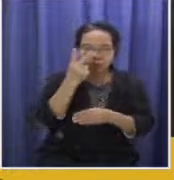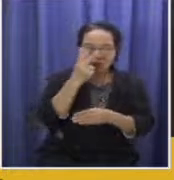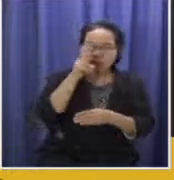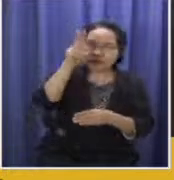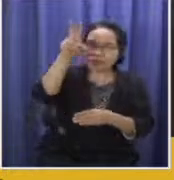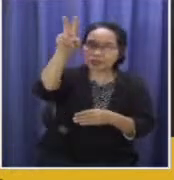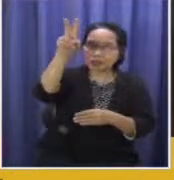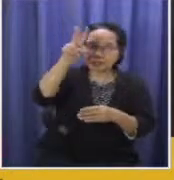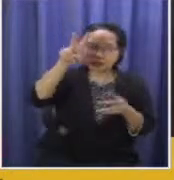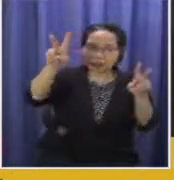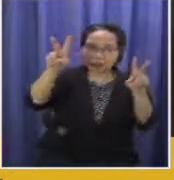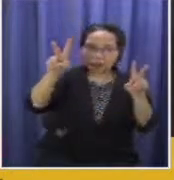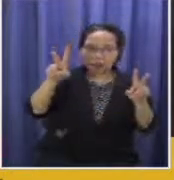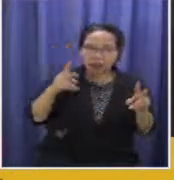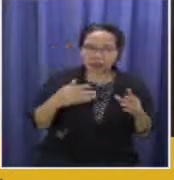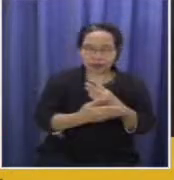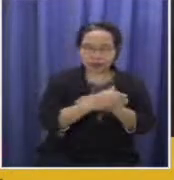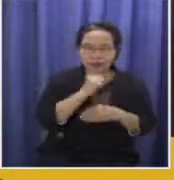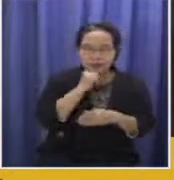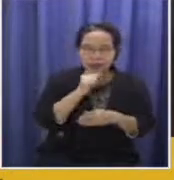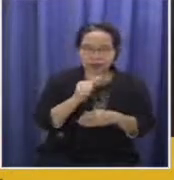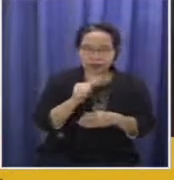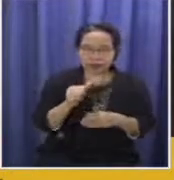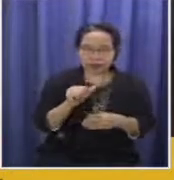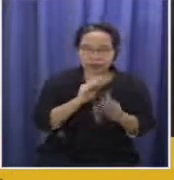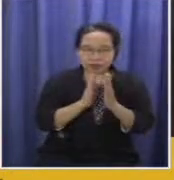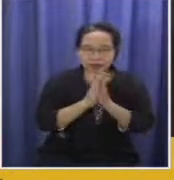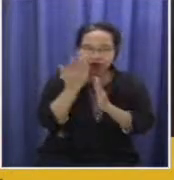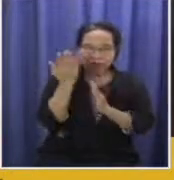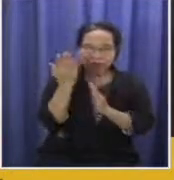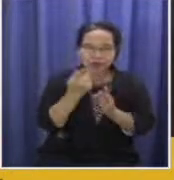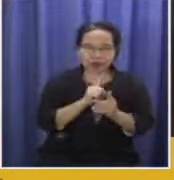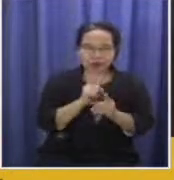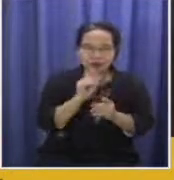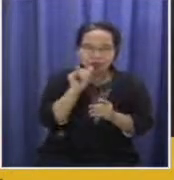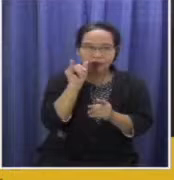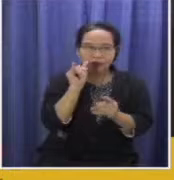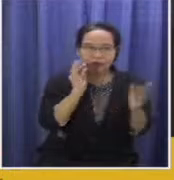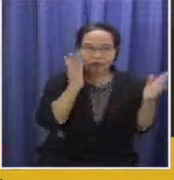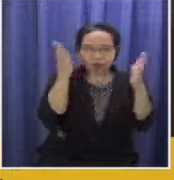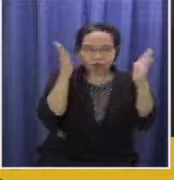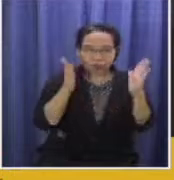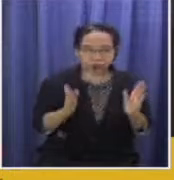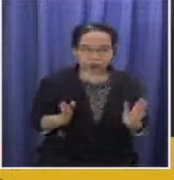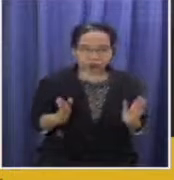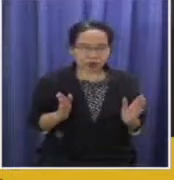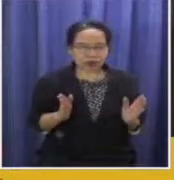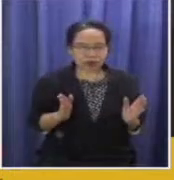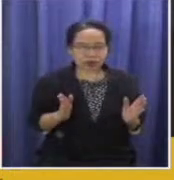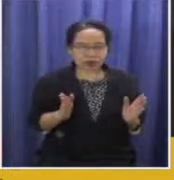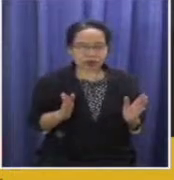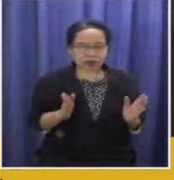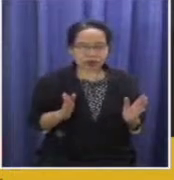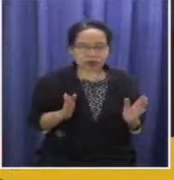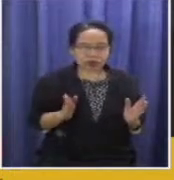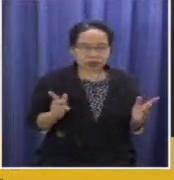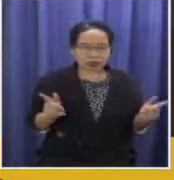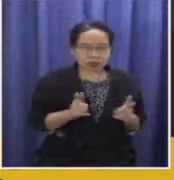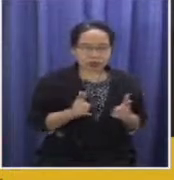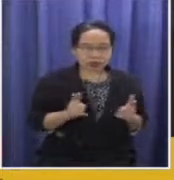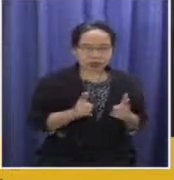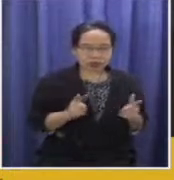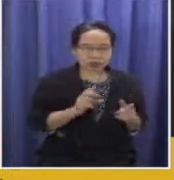sight, pass not away, I pray thee, from thy servant. Let a